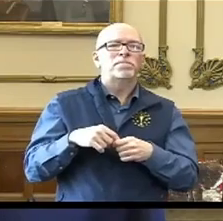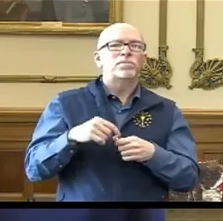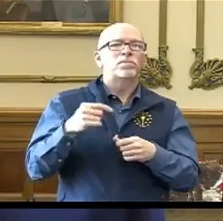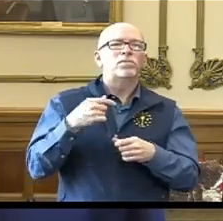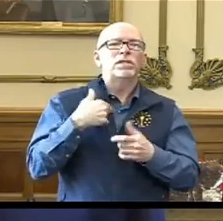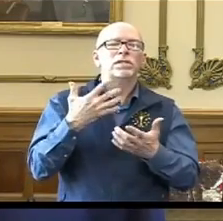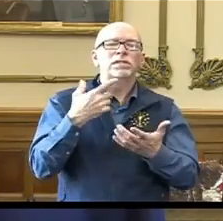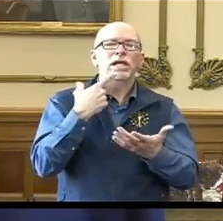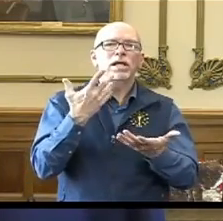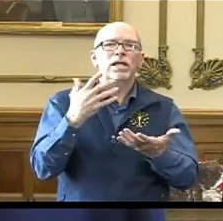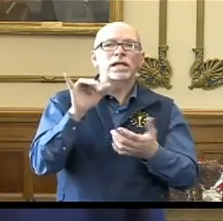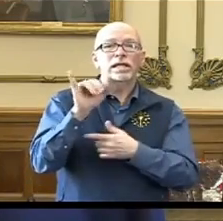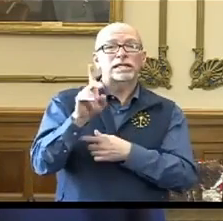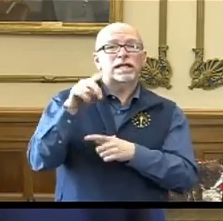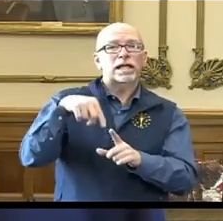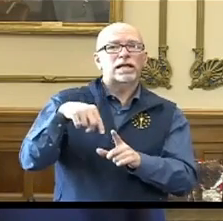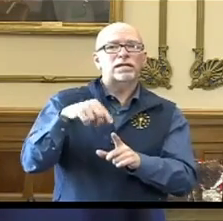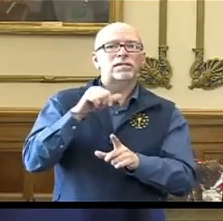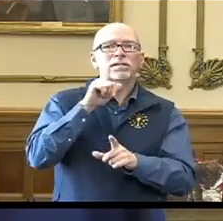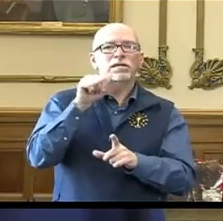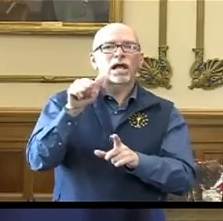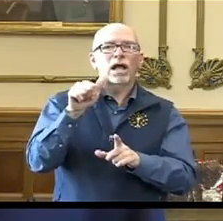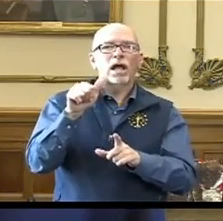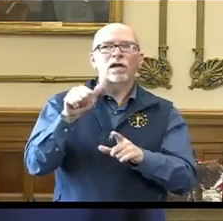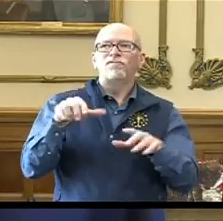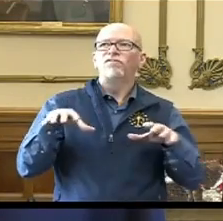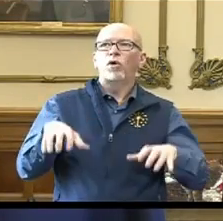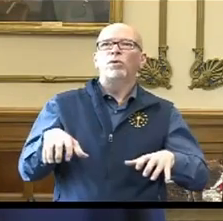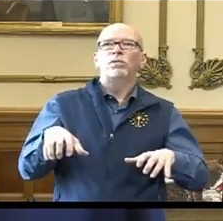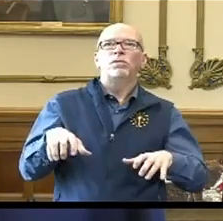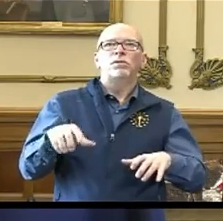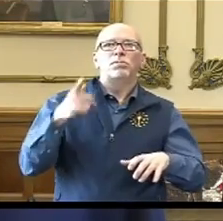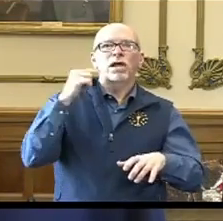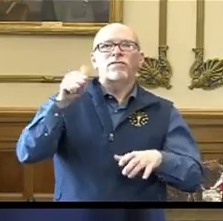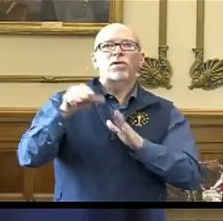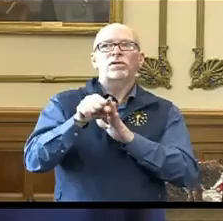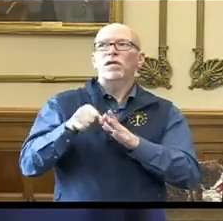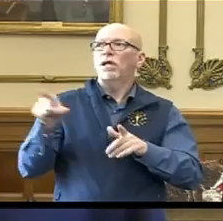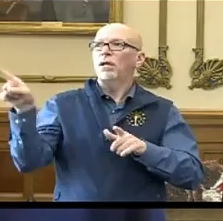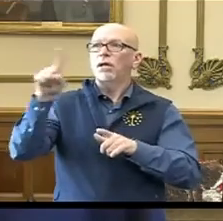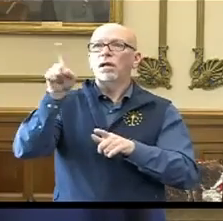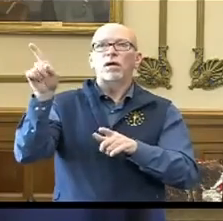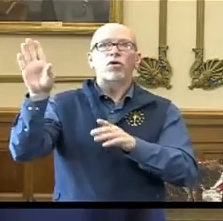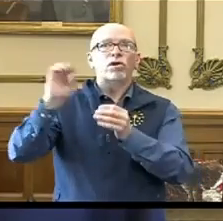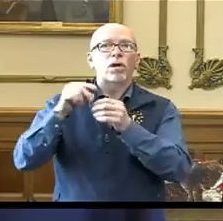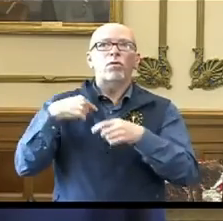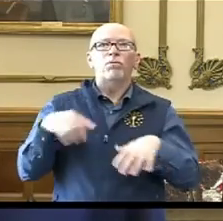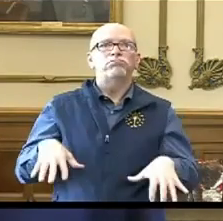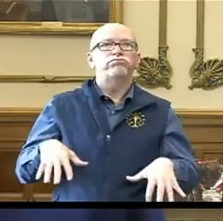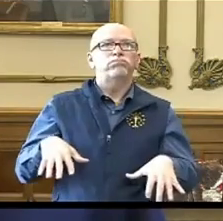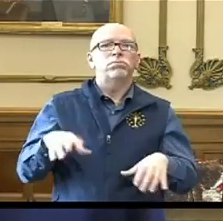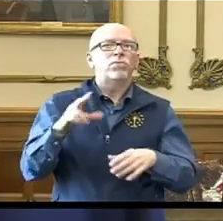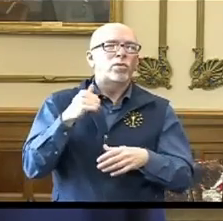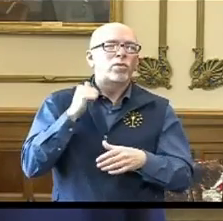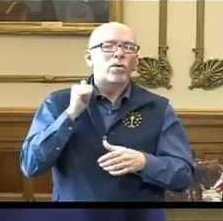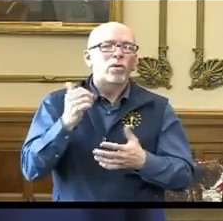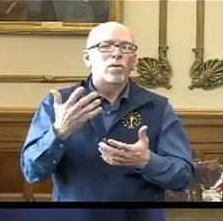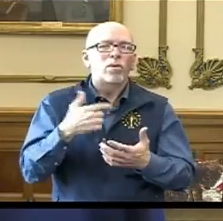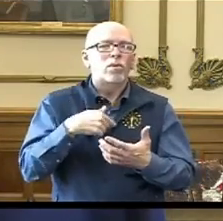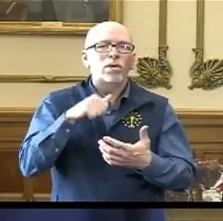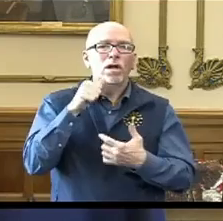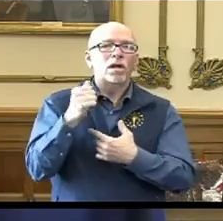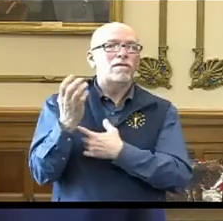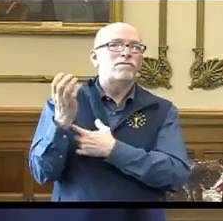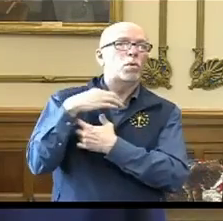I would just say that Indiana won't be frozen in place because of some other state or region's numbers. We're not